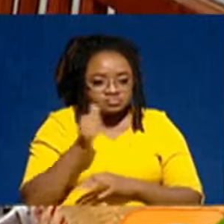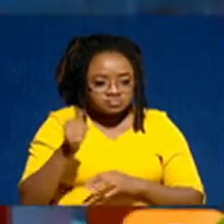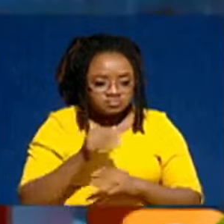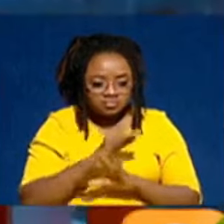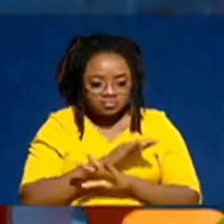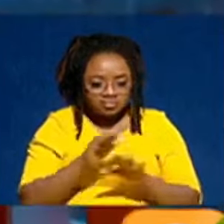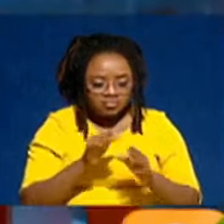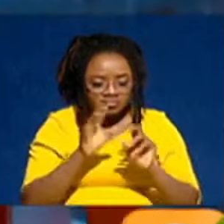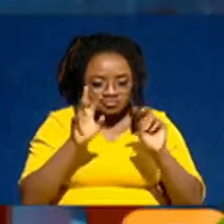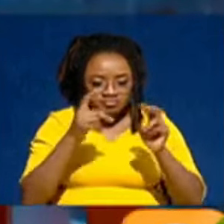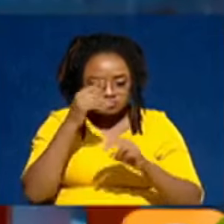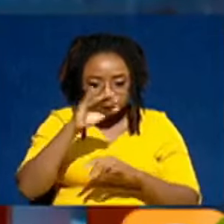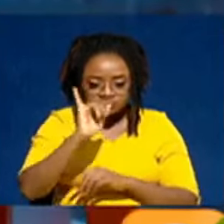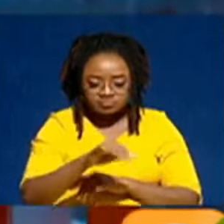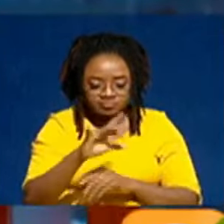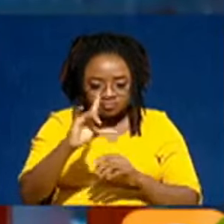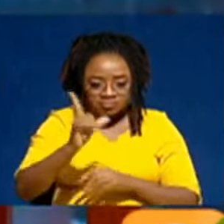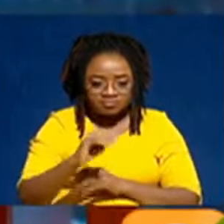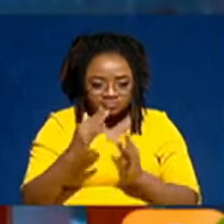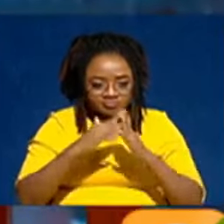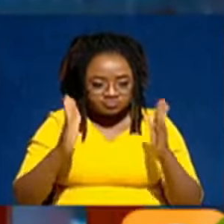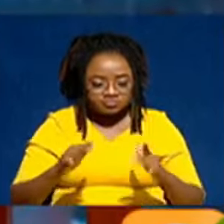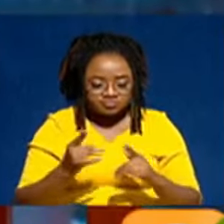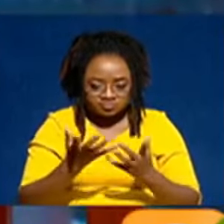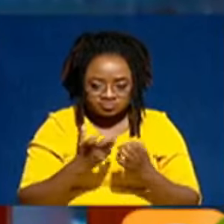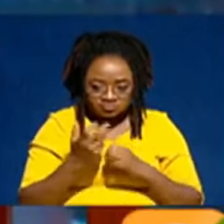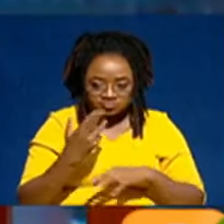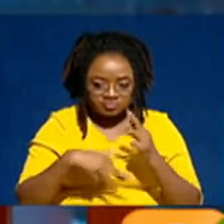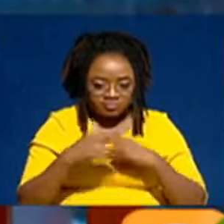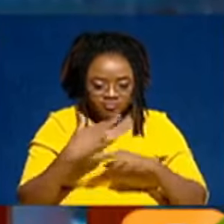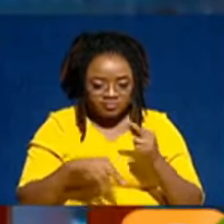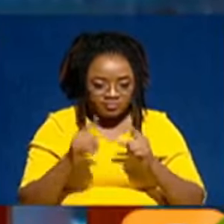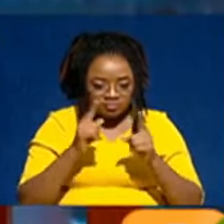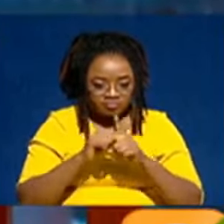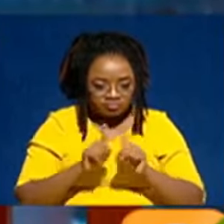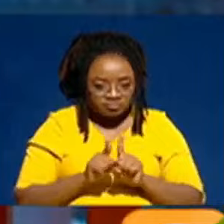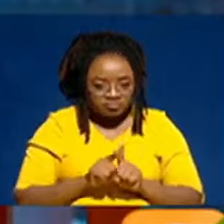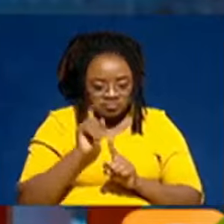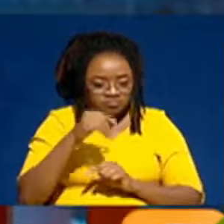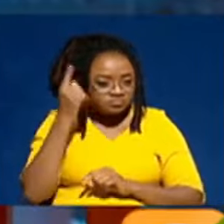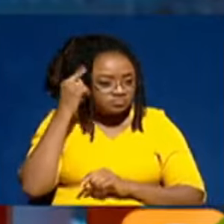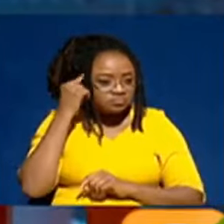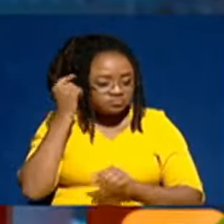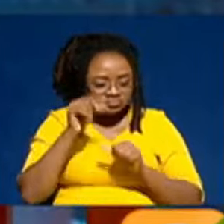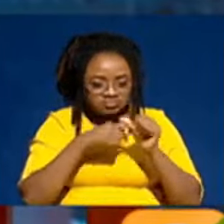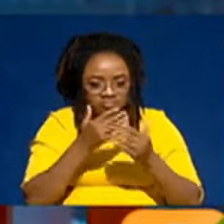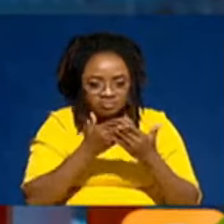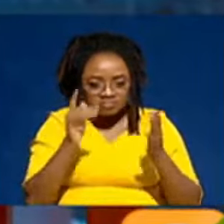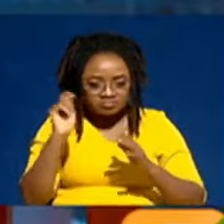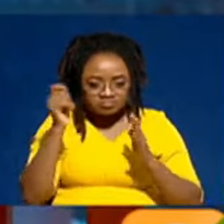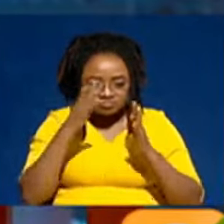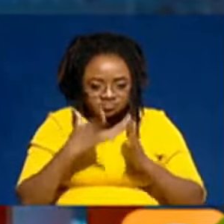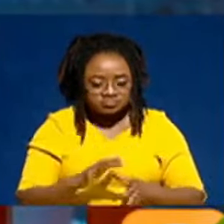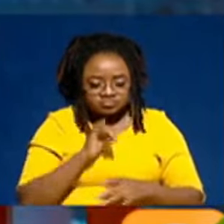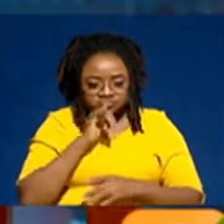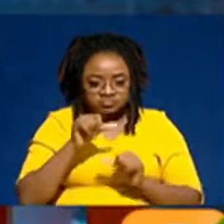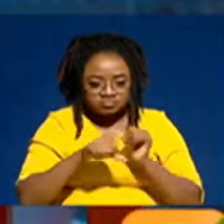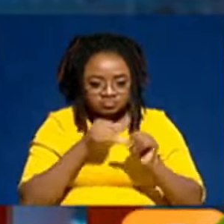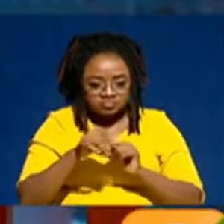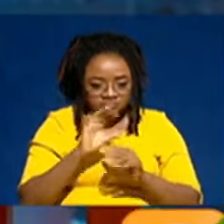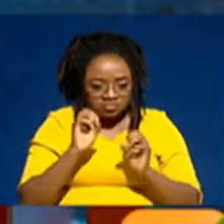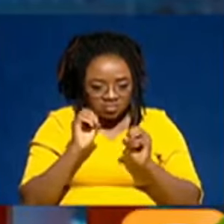affordable housing. They need to review, and they need to think about mwananchi and not how much